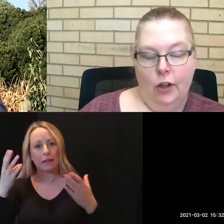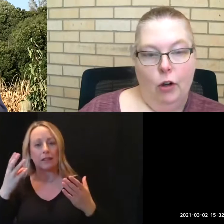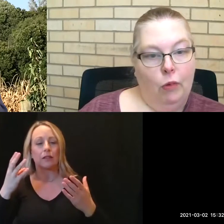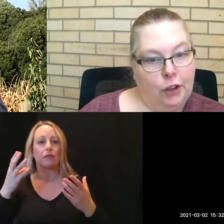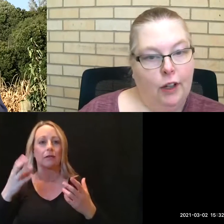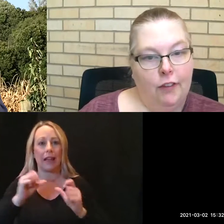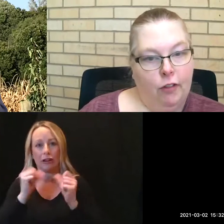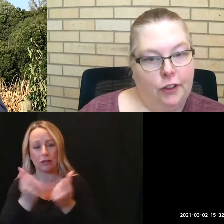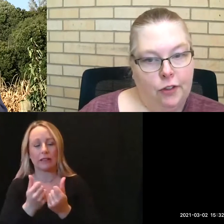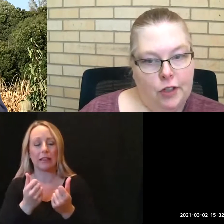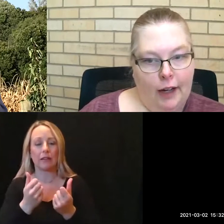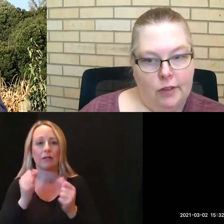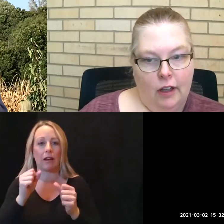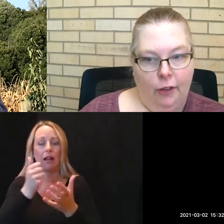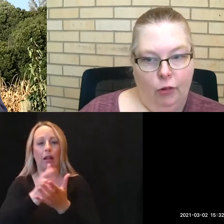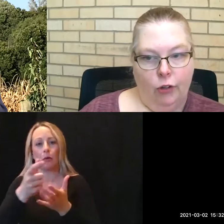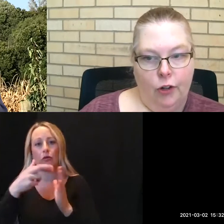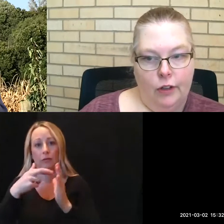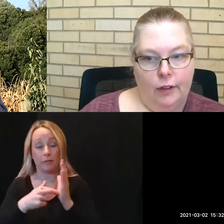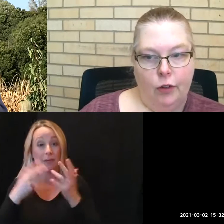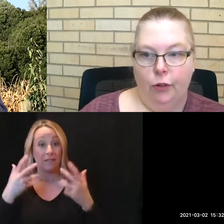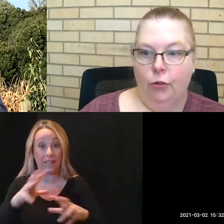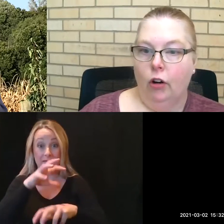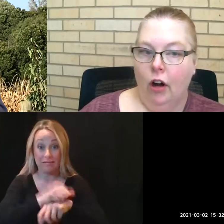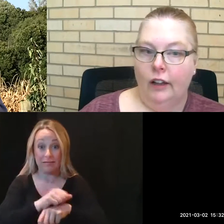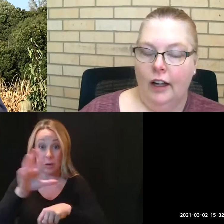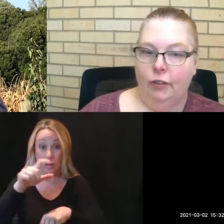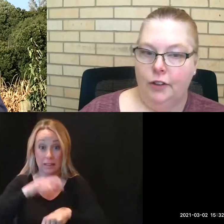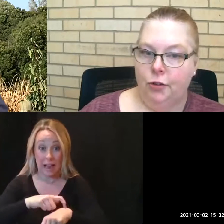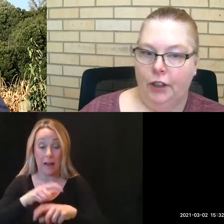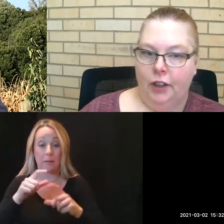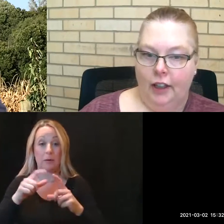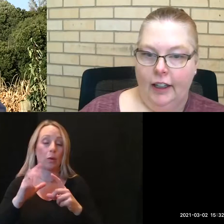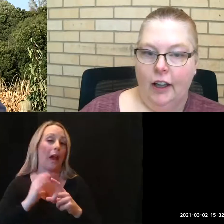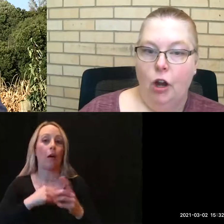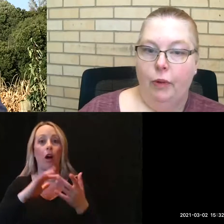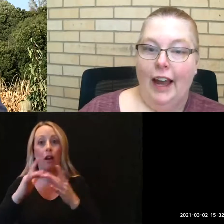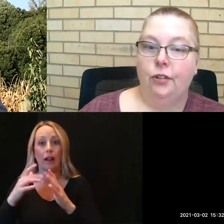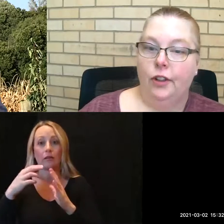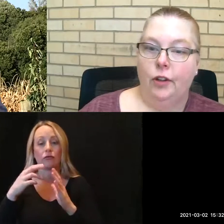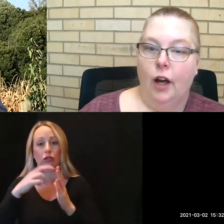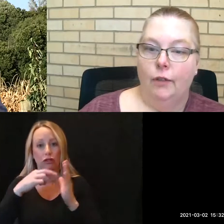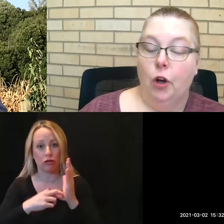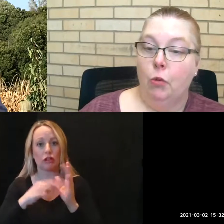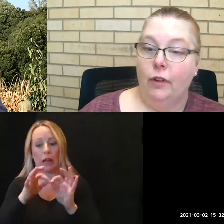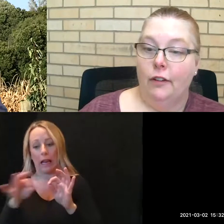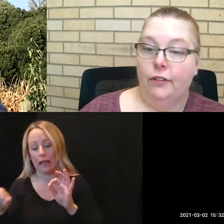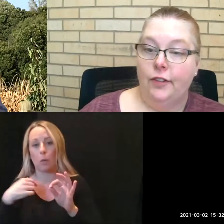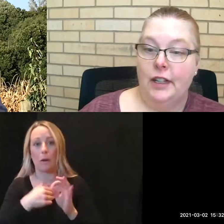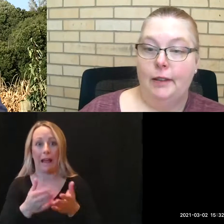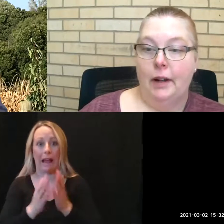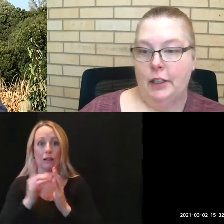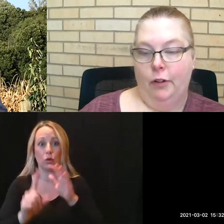past. Once you have a registered time slot through Alternatives or through our online registration link, we ask that you come no more